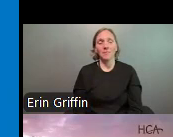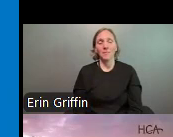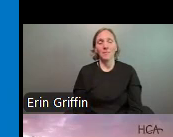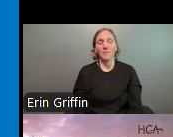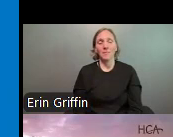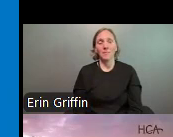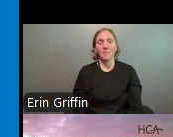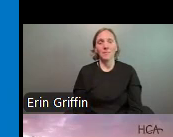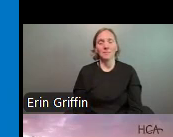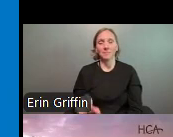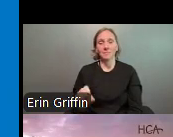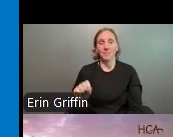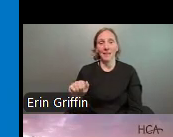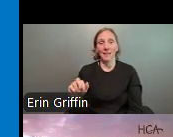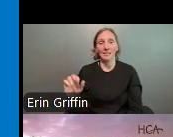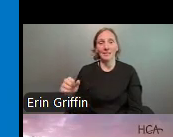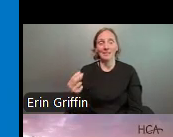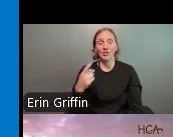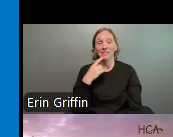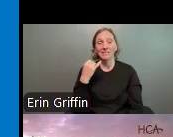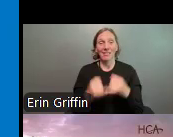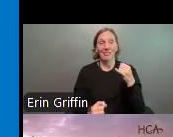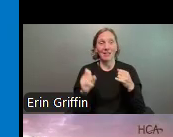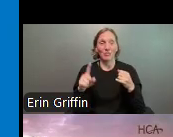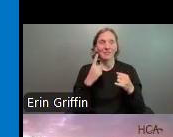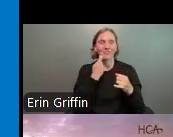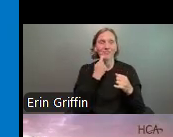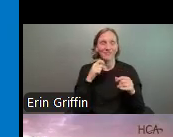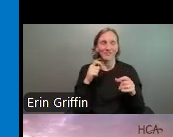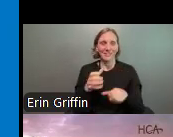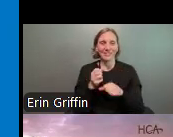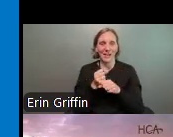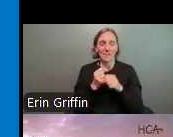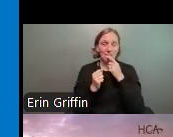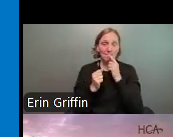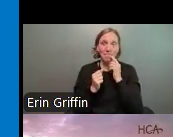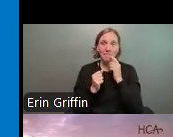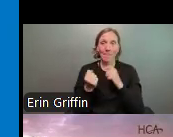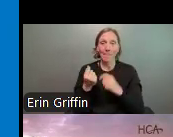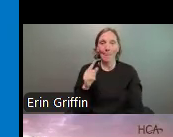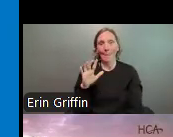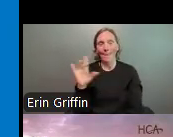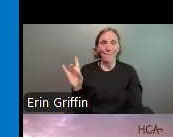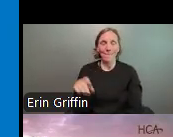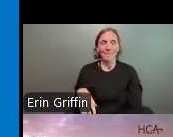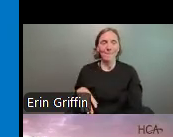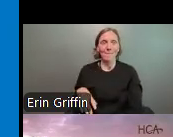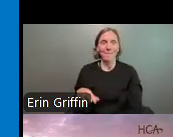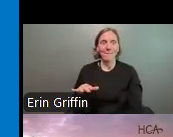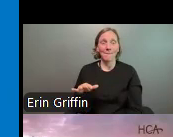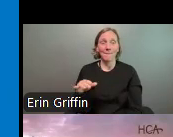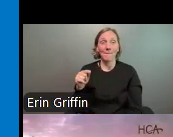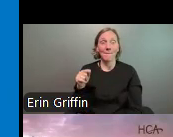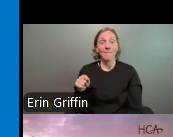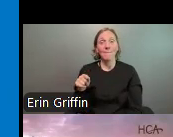And then we have one last question I'm going to highlight. It just came in at the 11:58 mark. This is